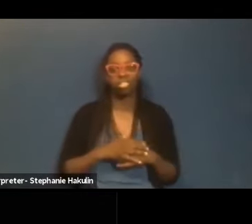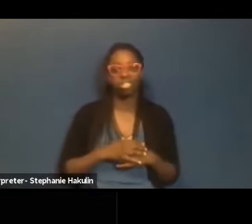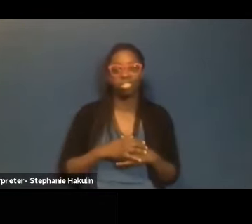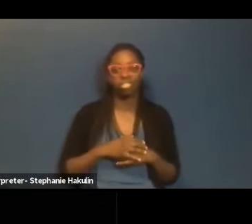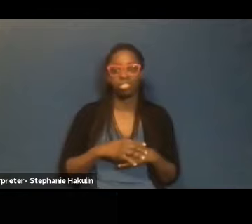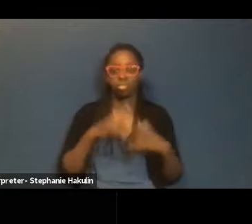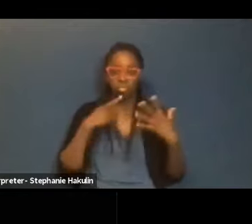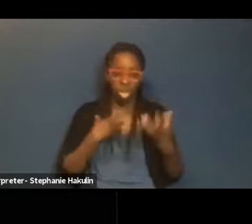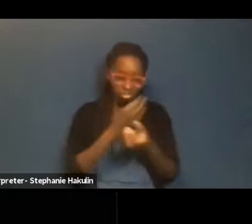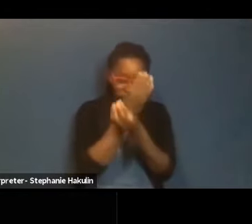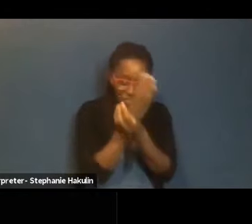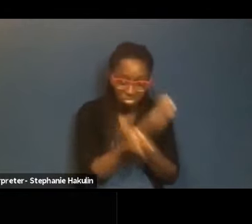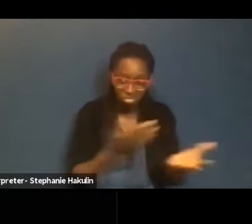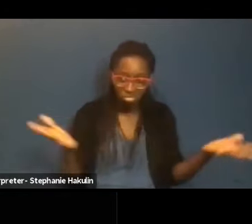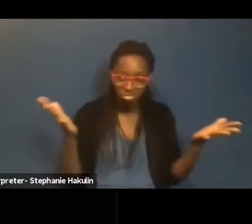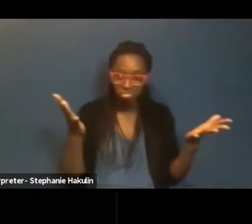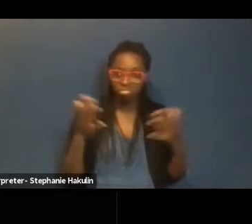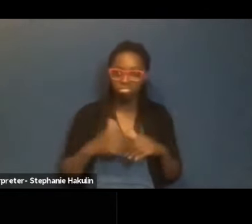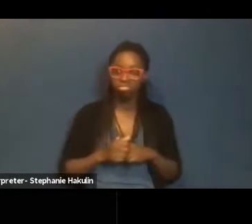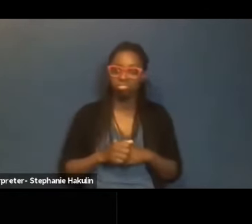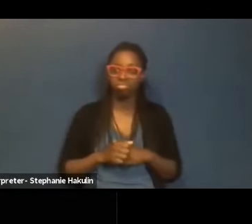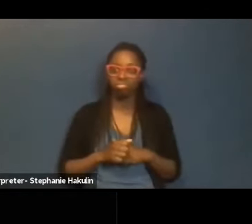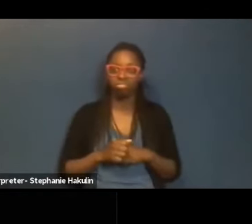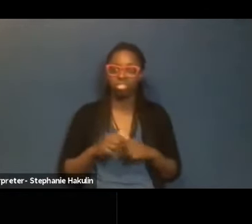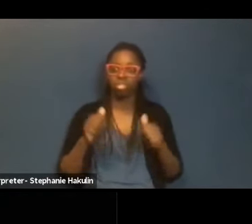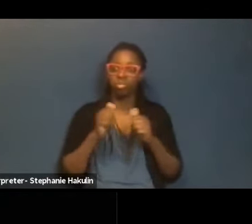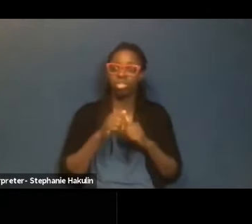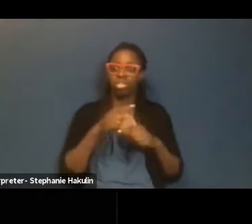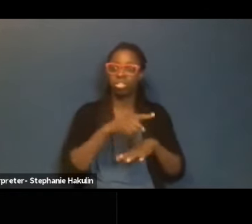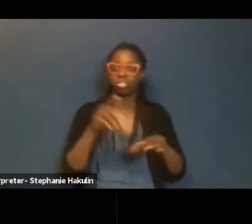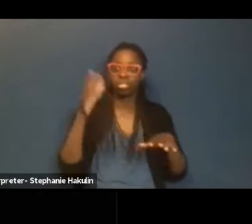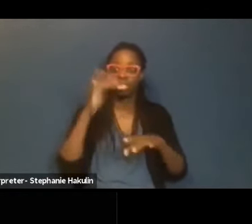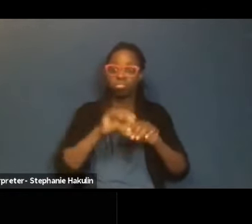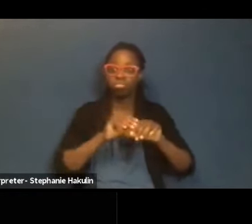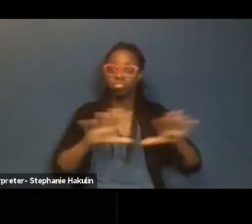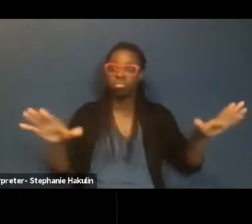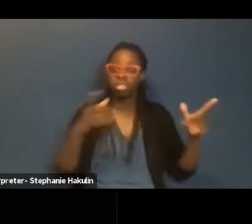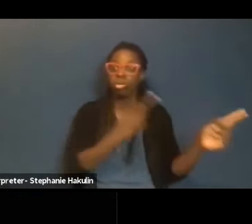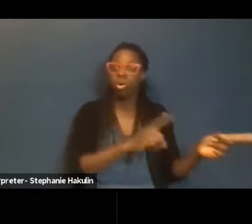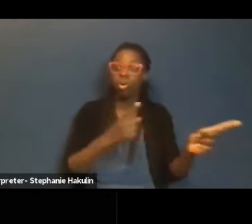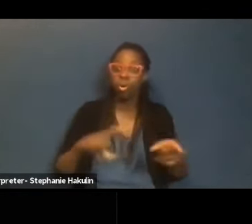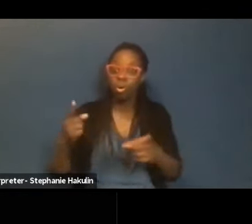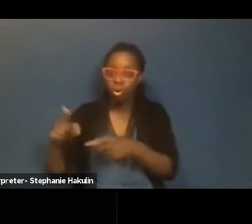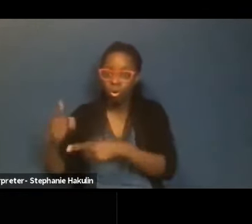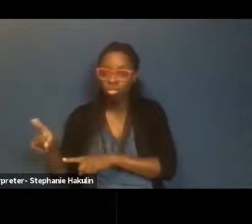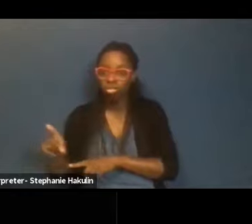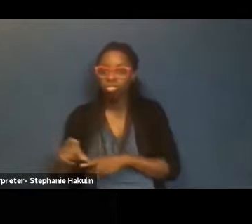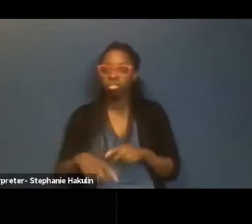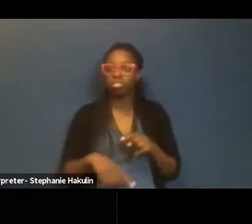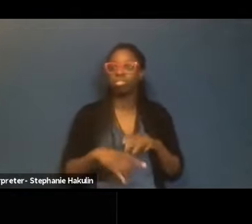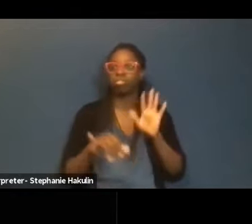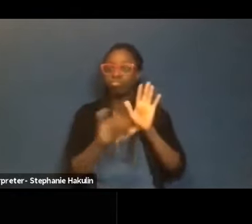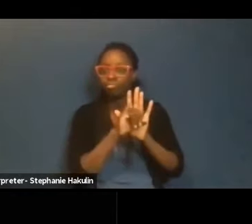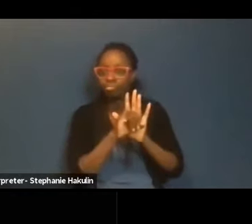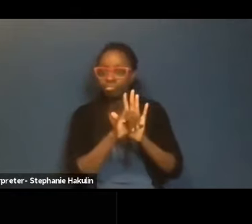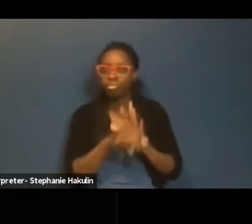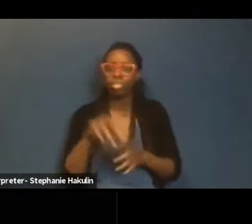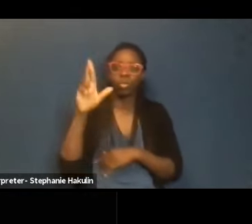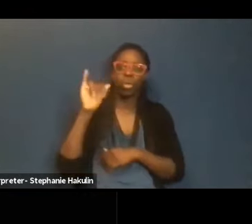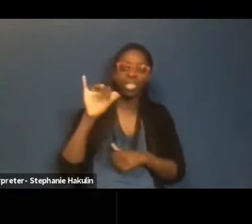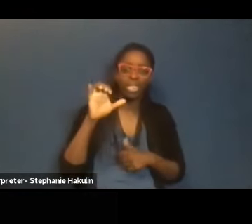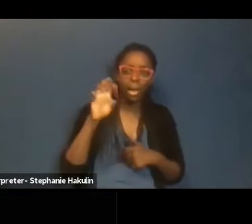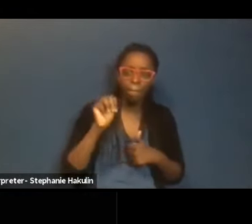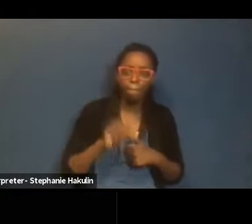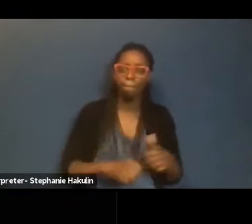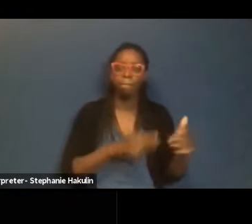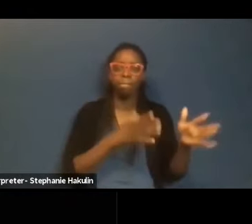the face of this pandemic, in the face of all of this anti-Blackness and racism and all this hate, that you were truly a beautiful spot